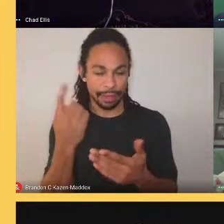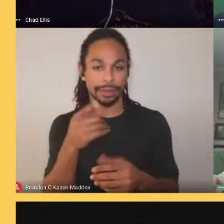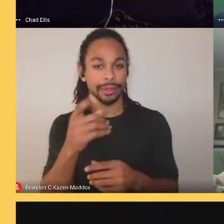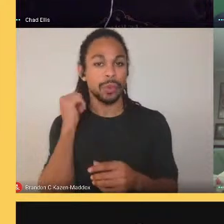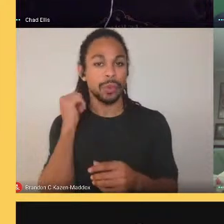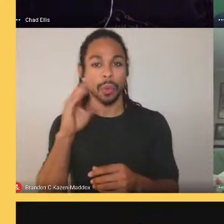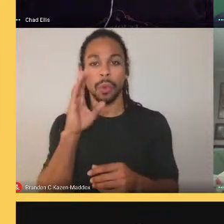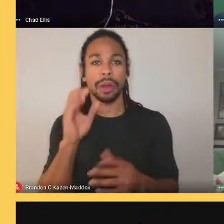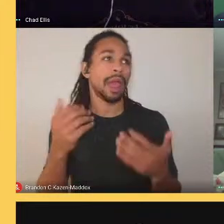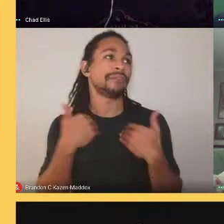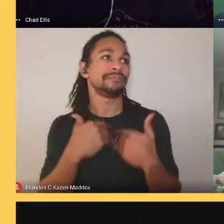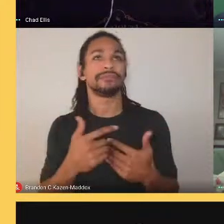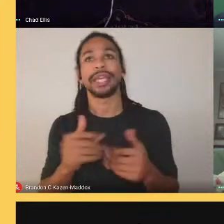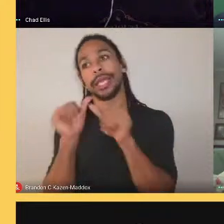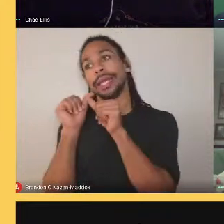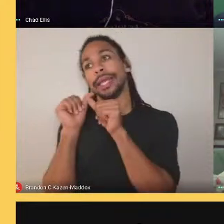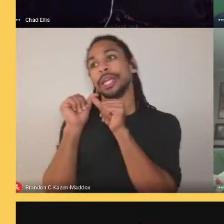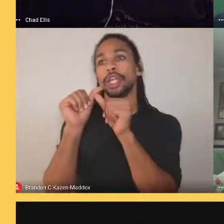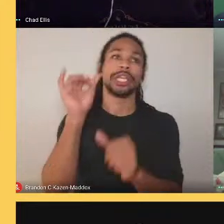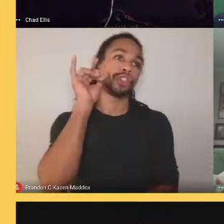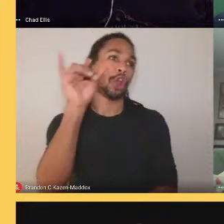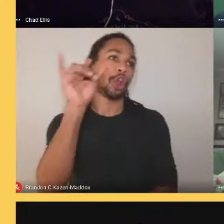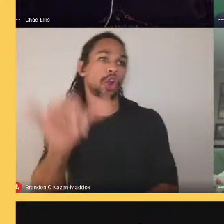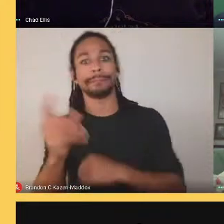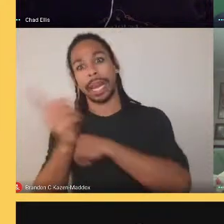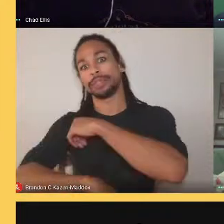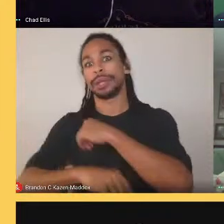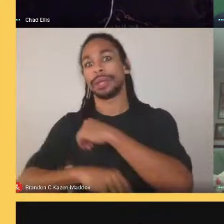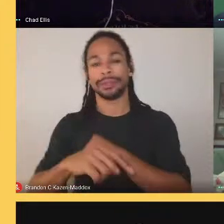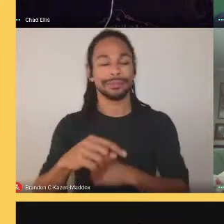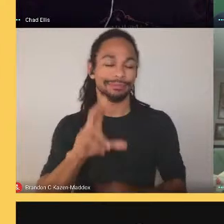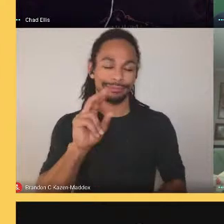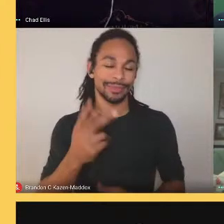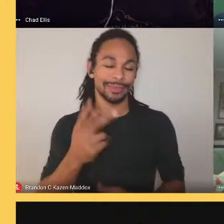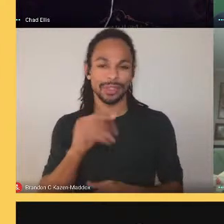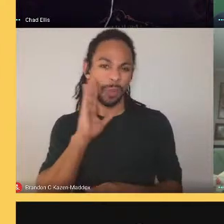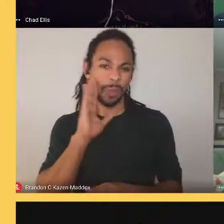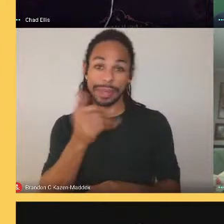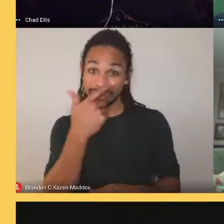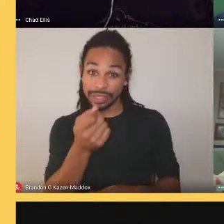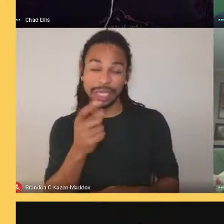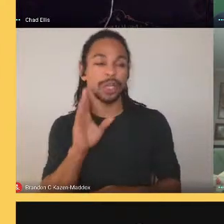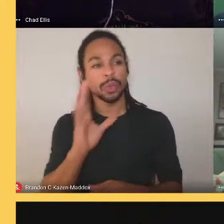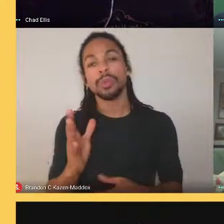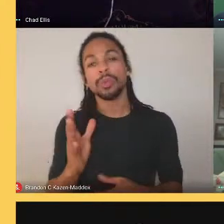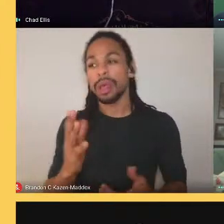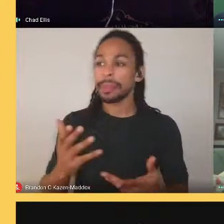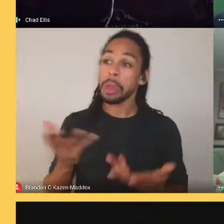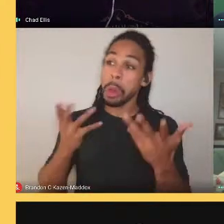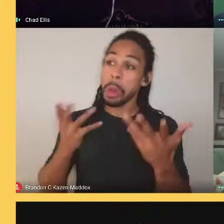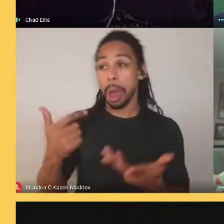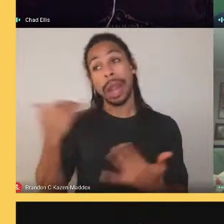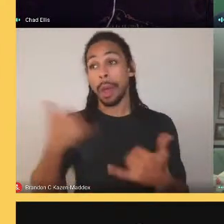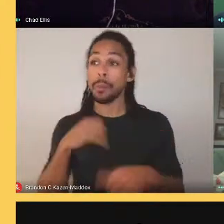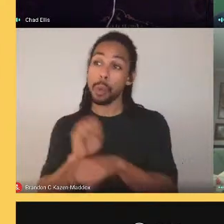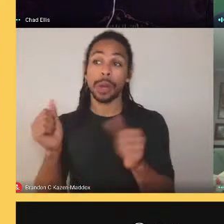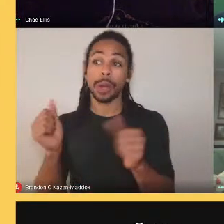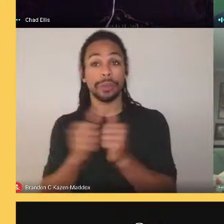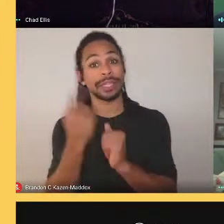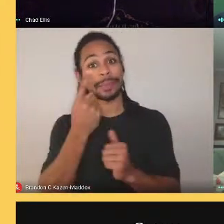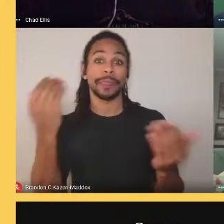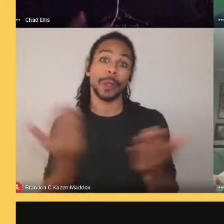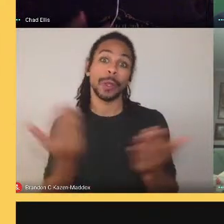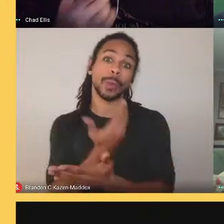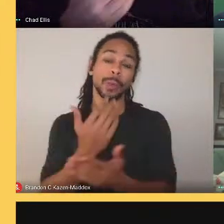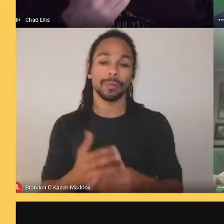be interesting and give you something to work with. Well, I've also noticed you don't forward, essentially failing forward. Mm-hmm. Yeah.